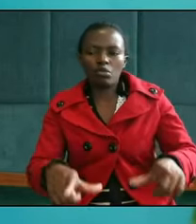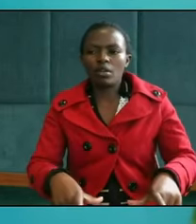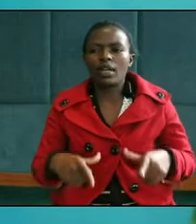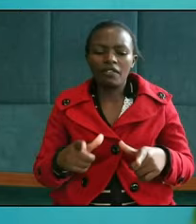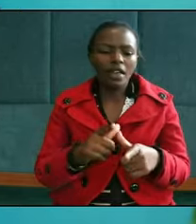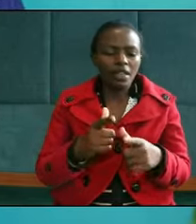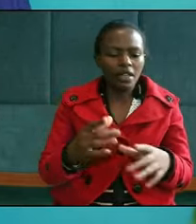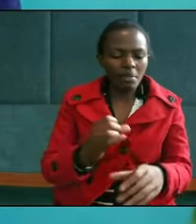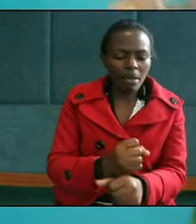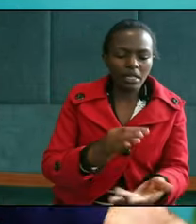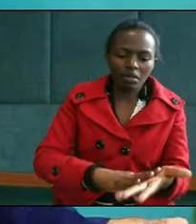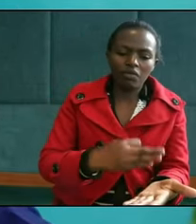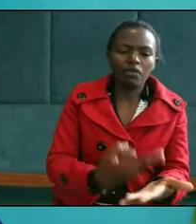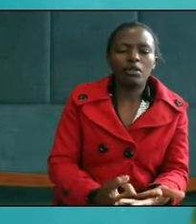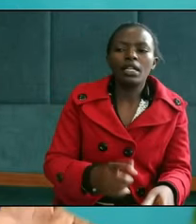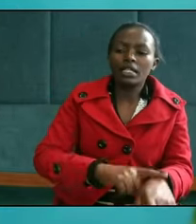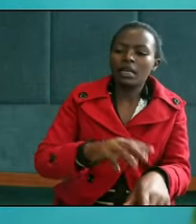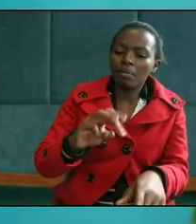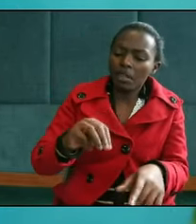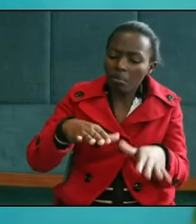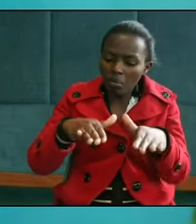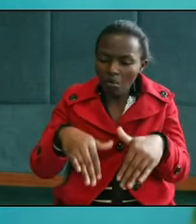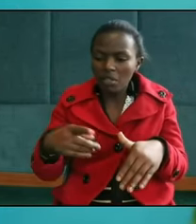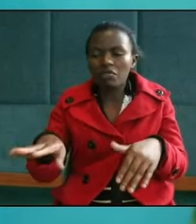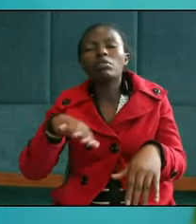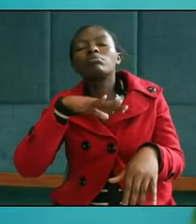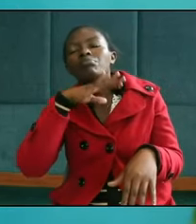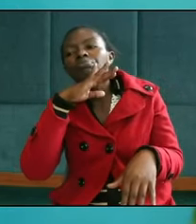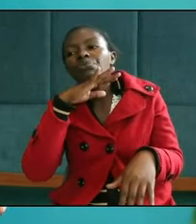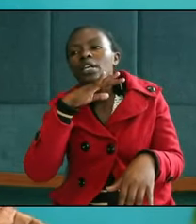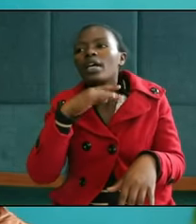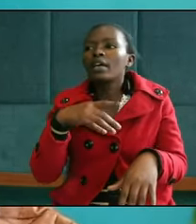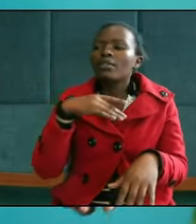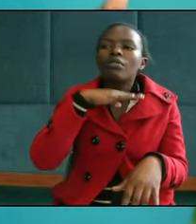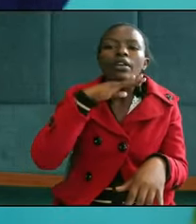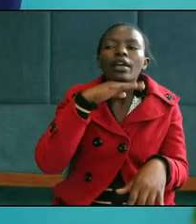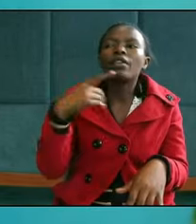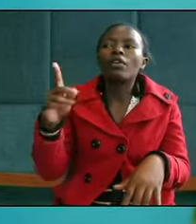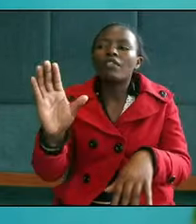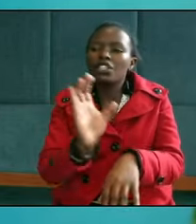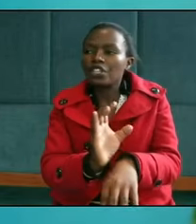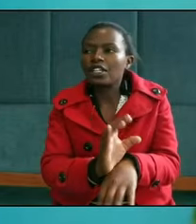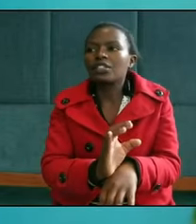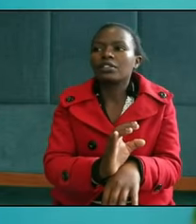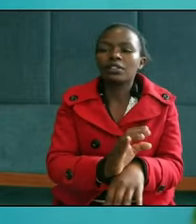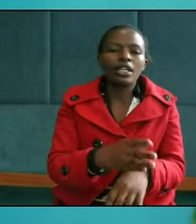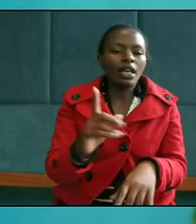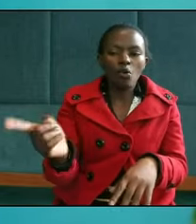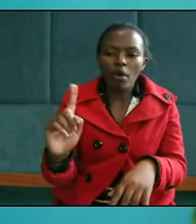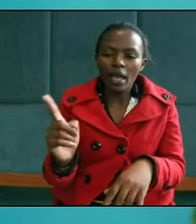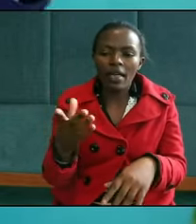to fall as dead weights upon the church." This is why, people of God, because we are not